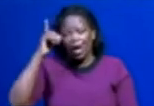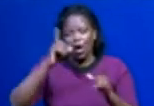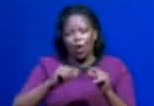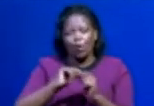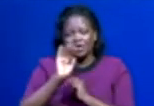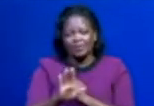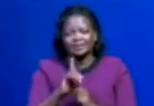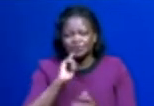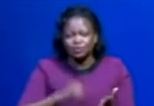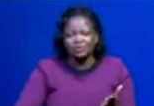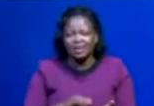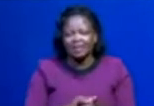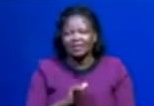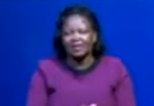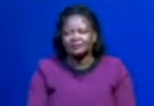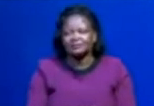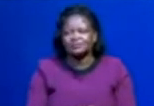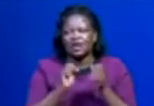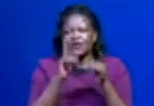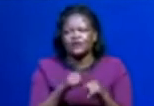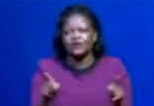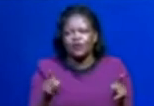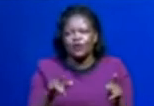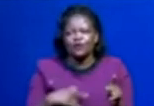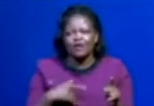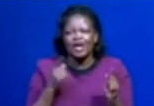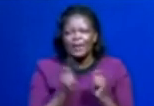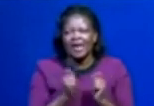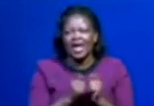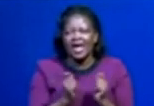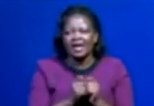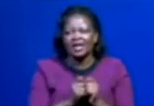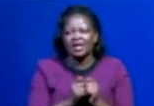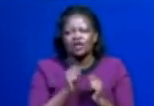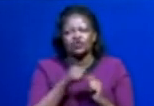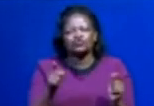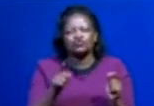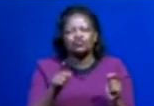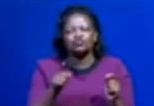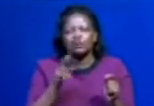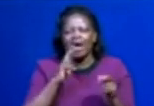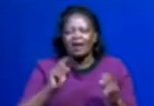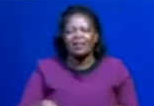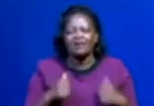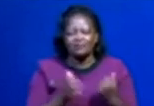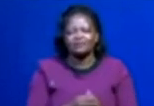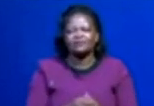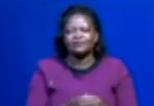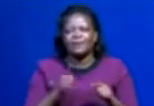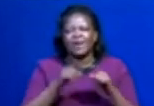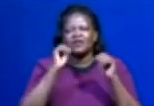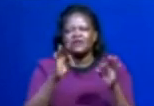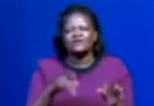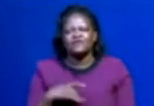He said, if you feel pain, you are alive. But if